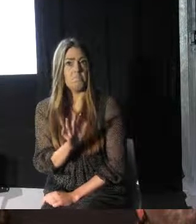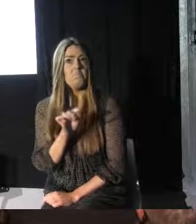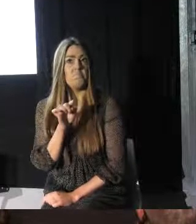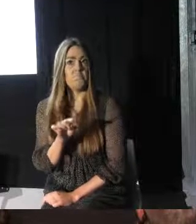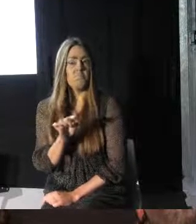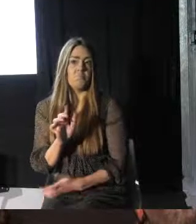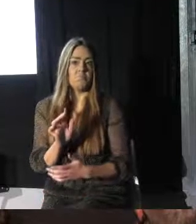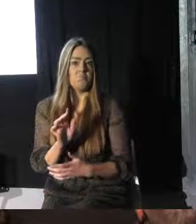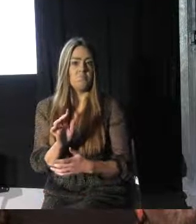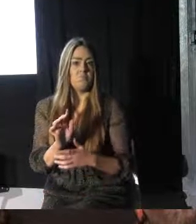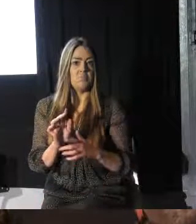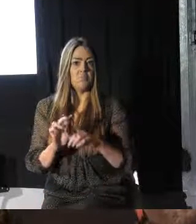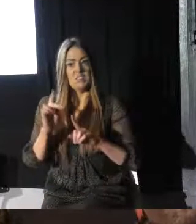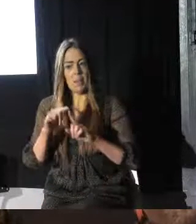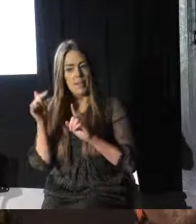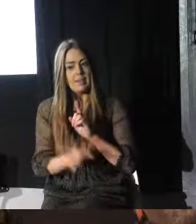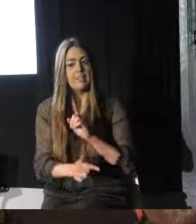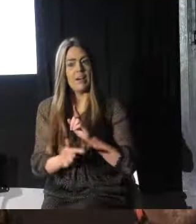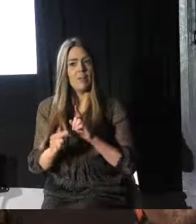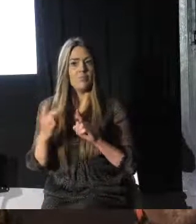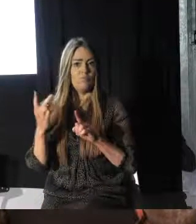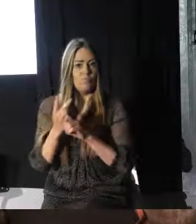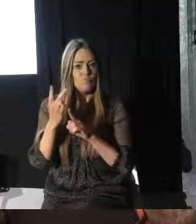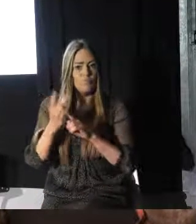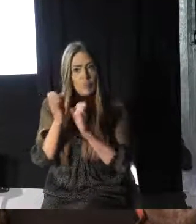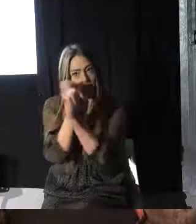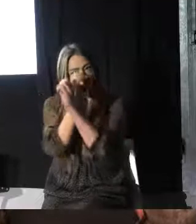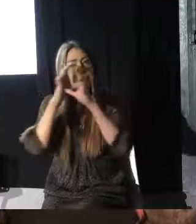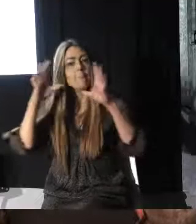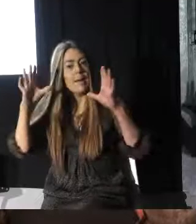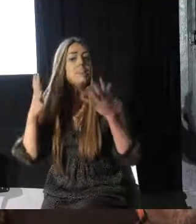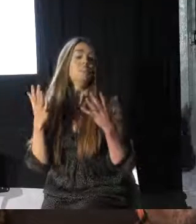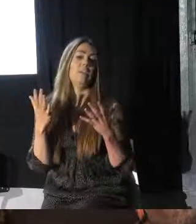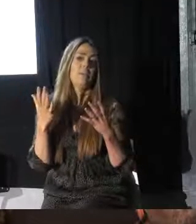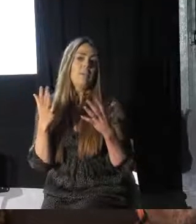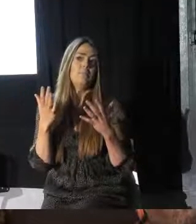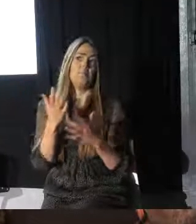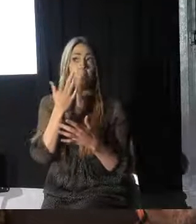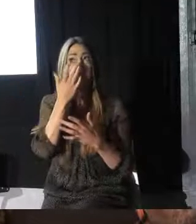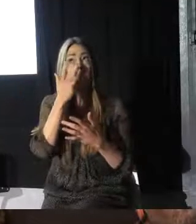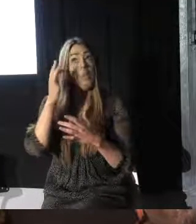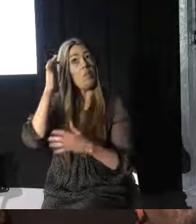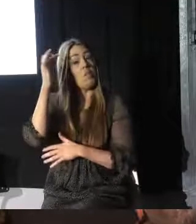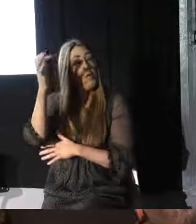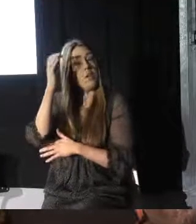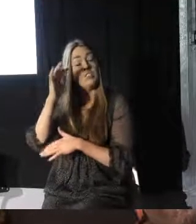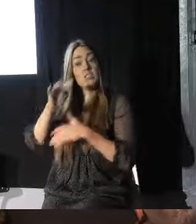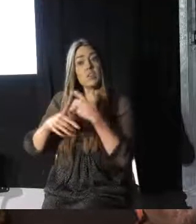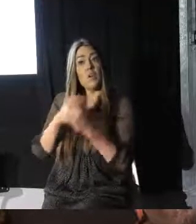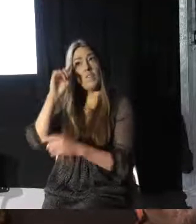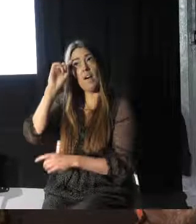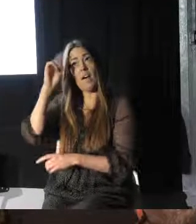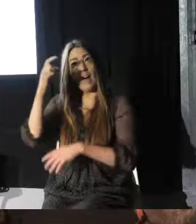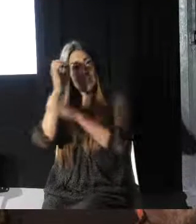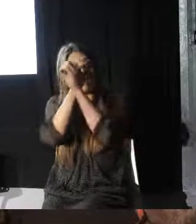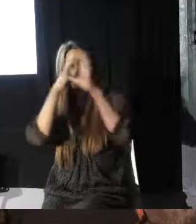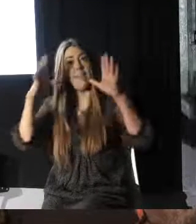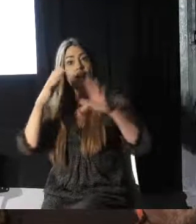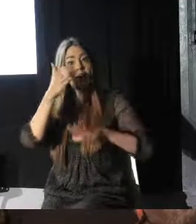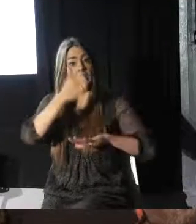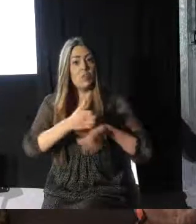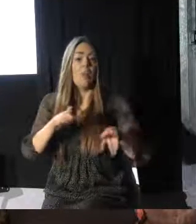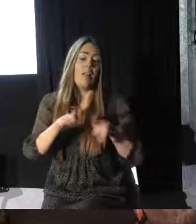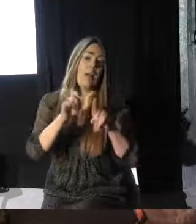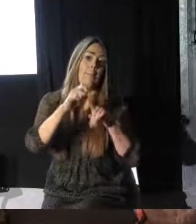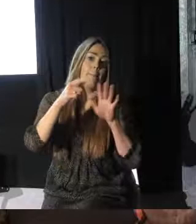doubling down and a reimagining and indeed a mythologizing of the idea that institutions like the Pitt